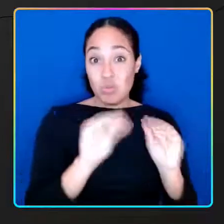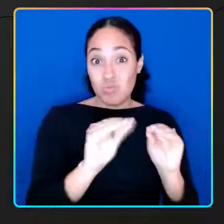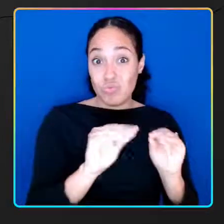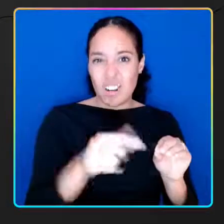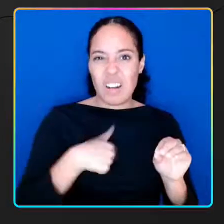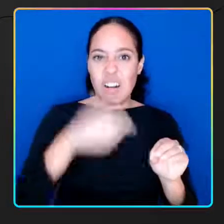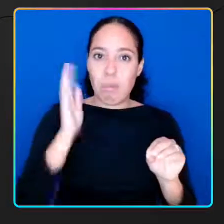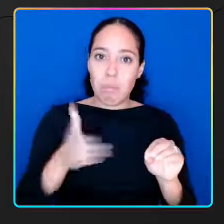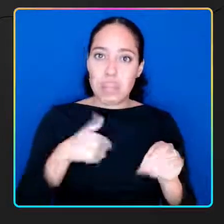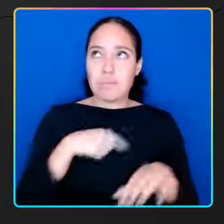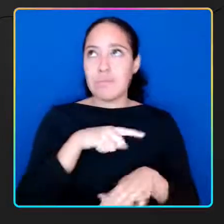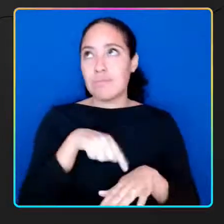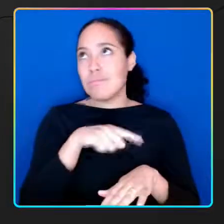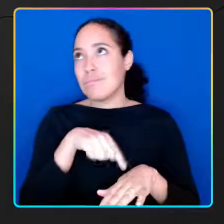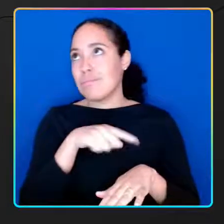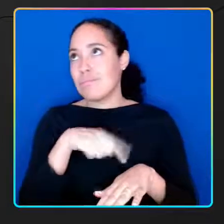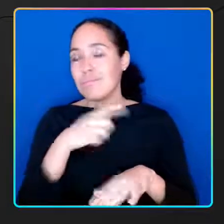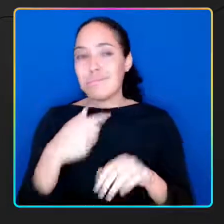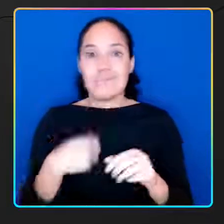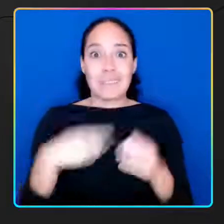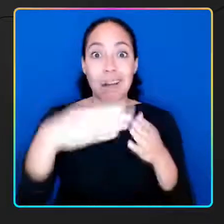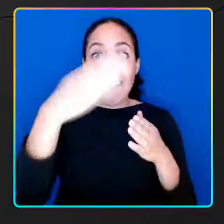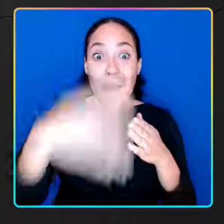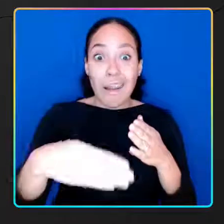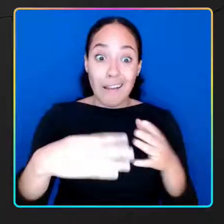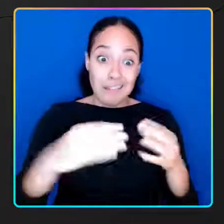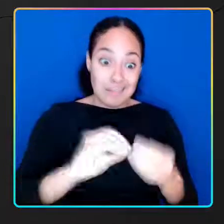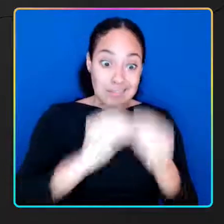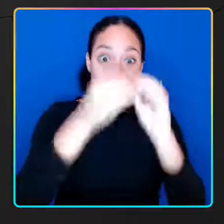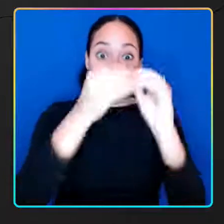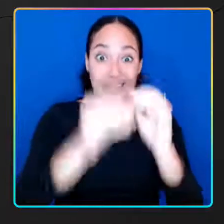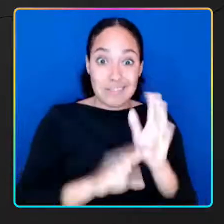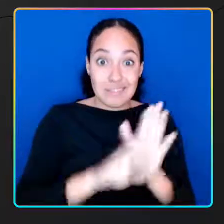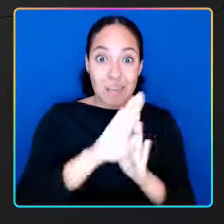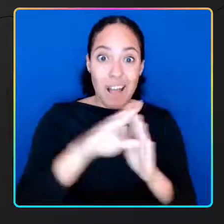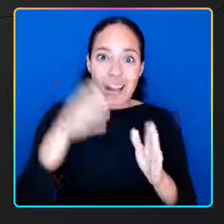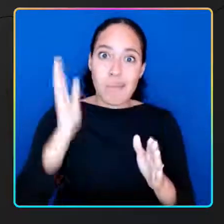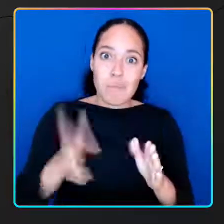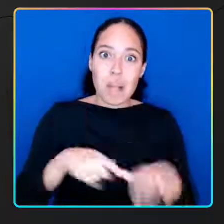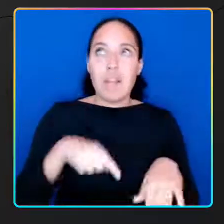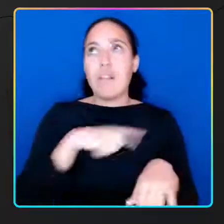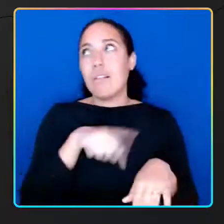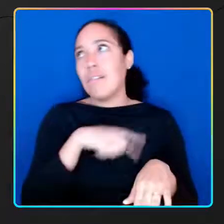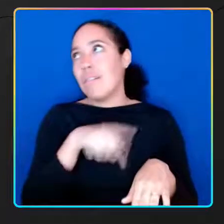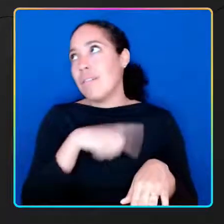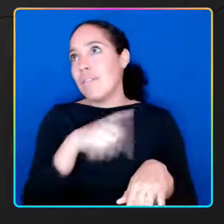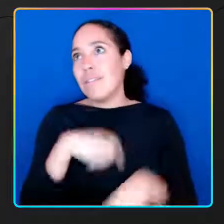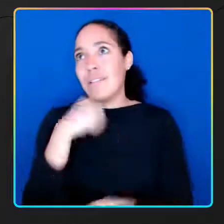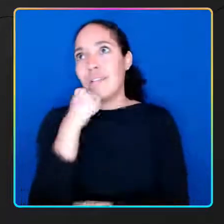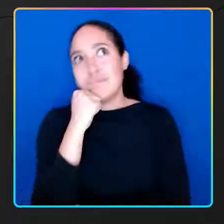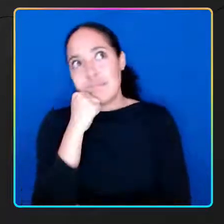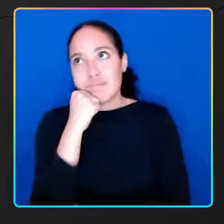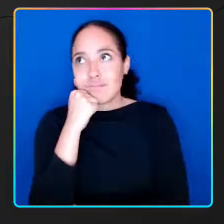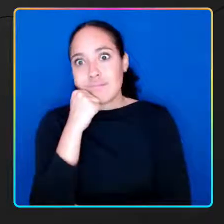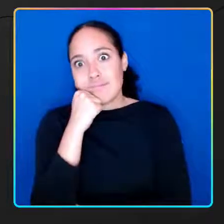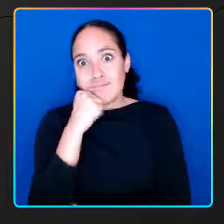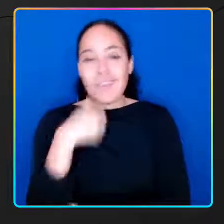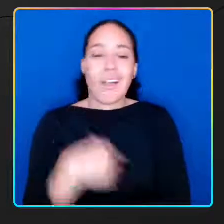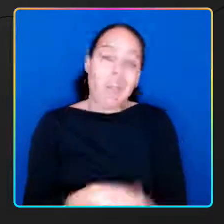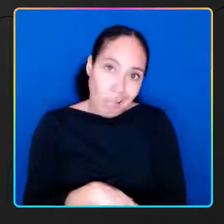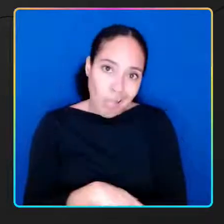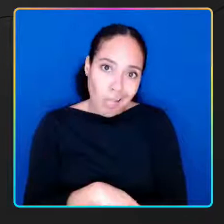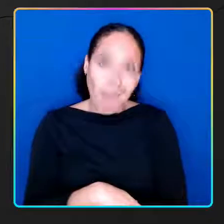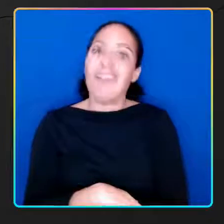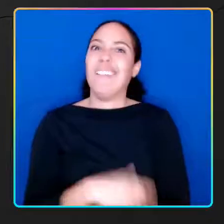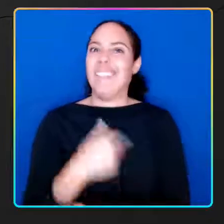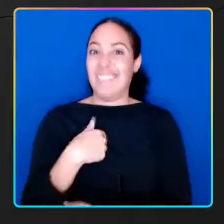endpoint, as you and I know, Henk. All the waiting that goes on, and there's no immediate satisfaction, like there was